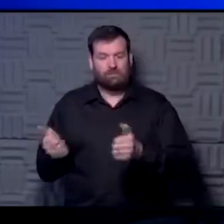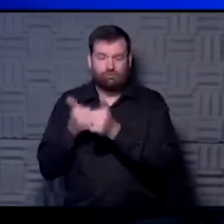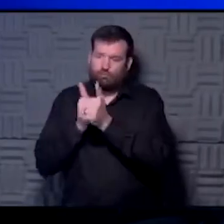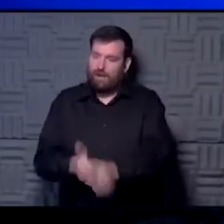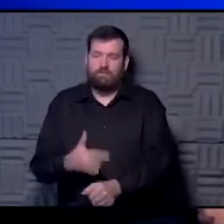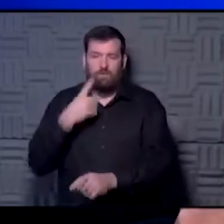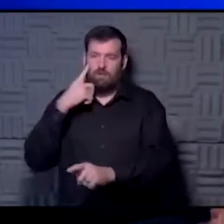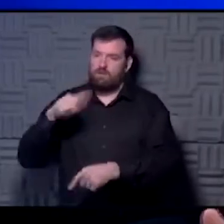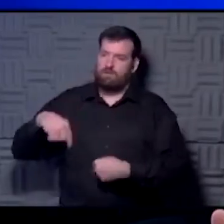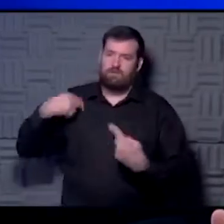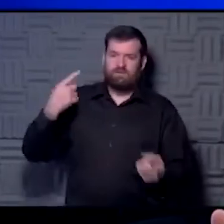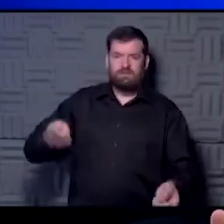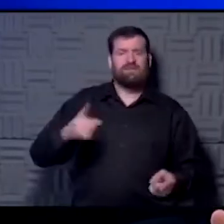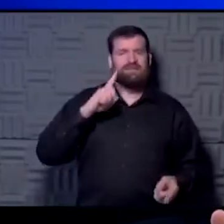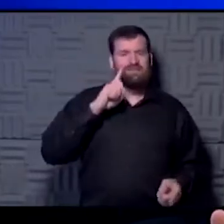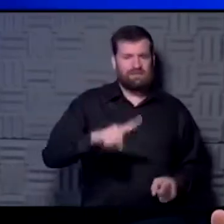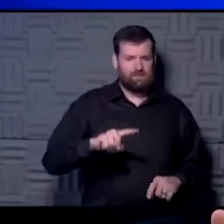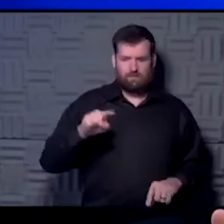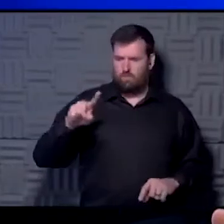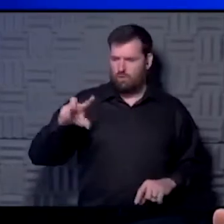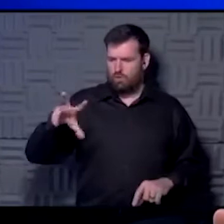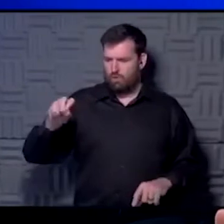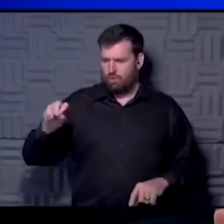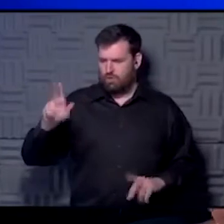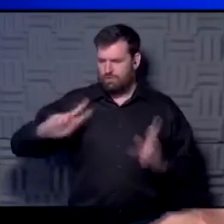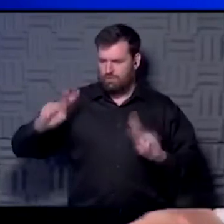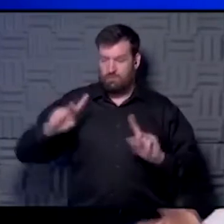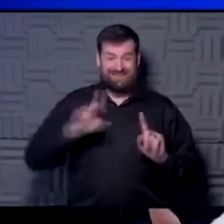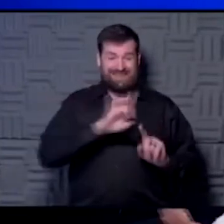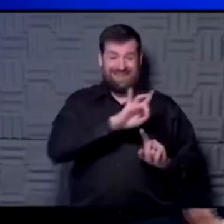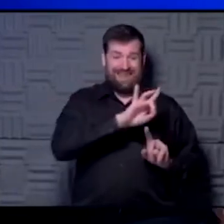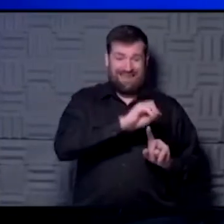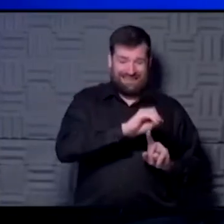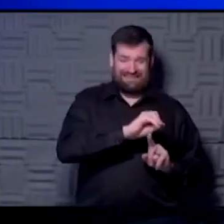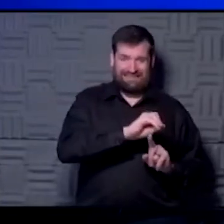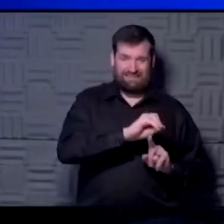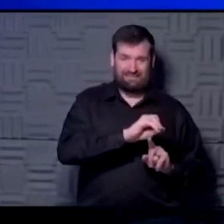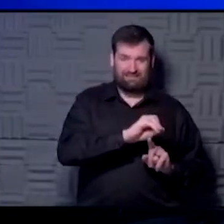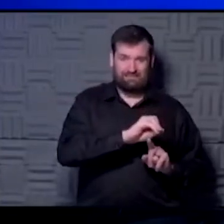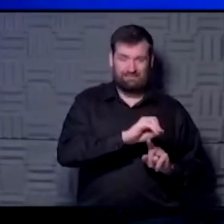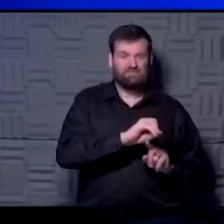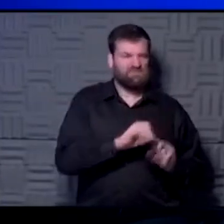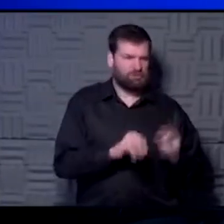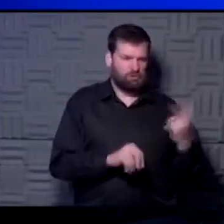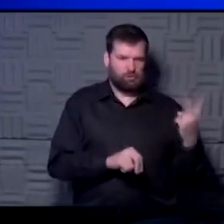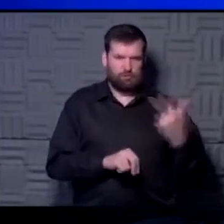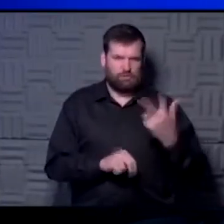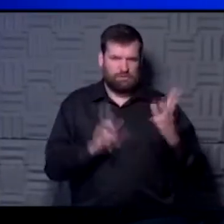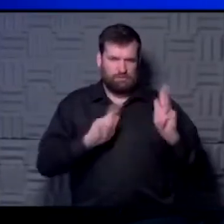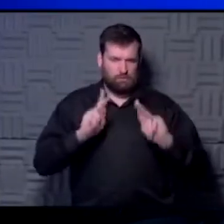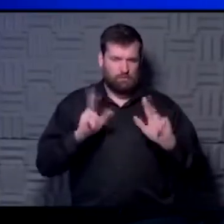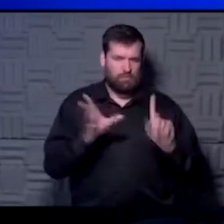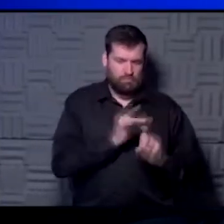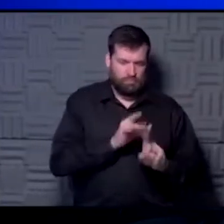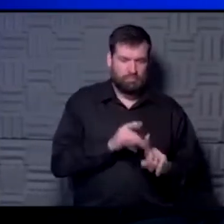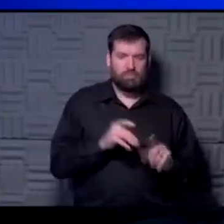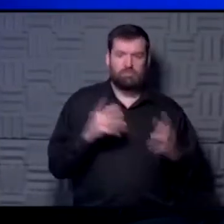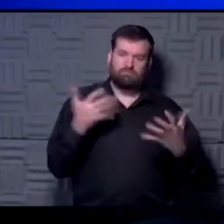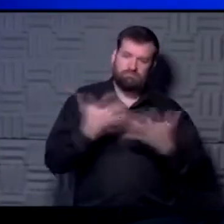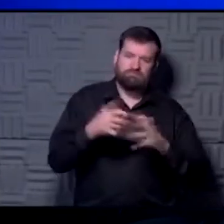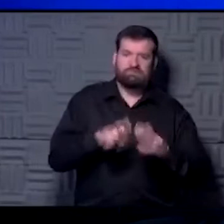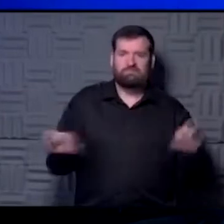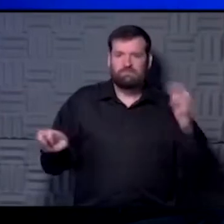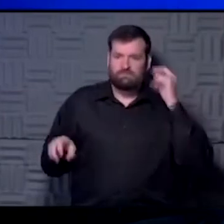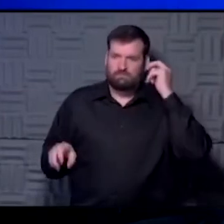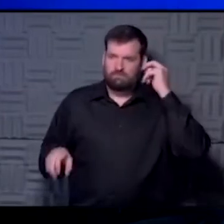so long, where I think 80 out of 130 people, there was probably 2 or 3 people who came Yep. Close quarters, sitting together at